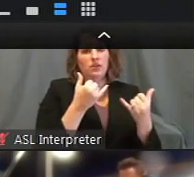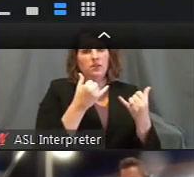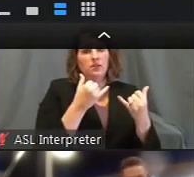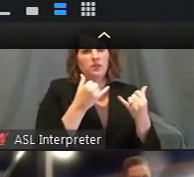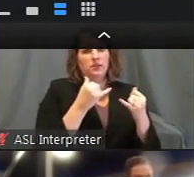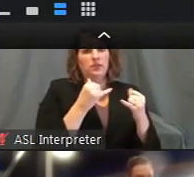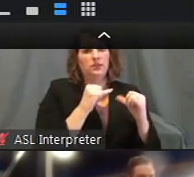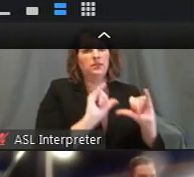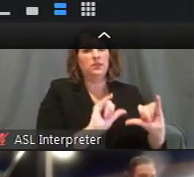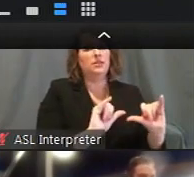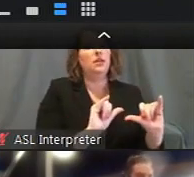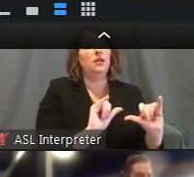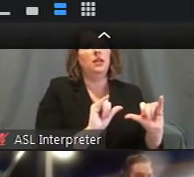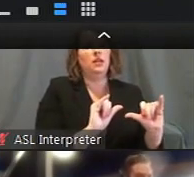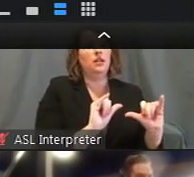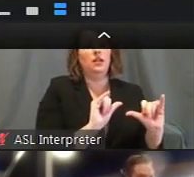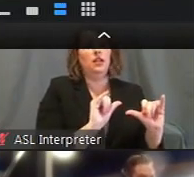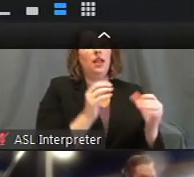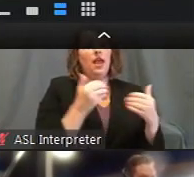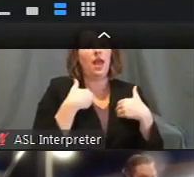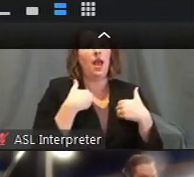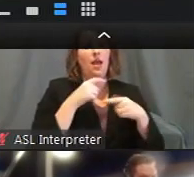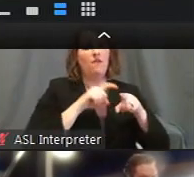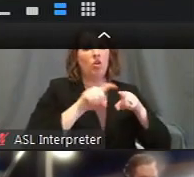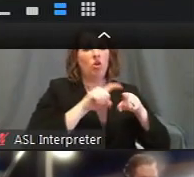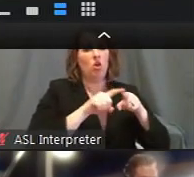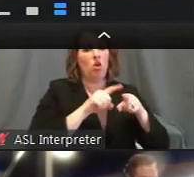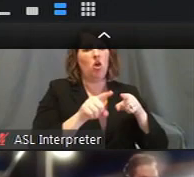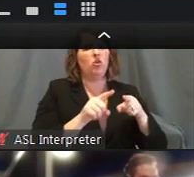and we'll take appropriate action.